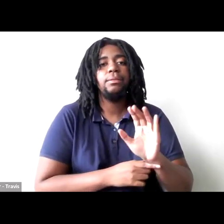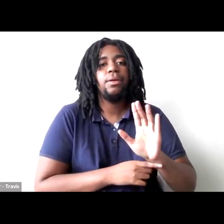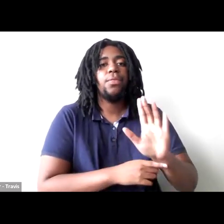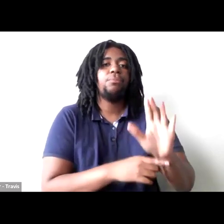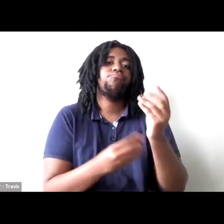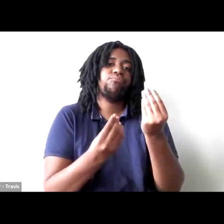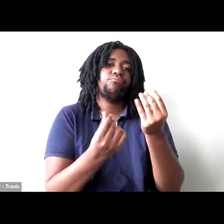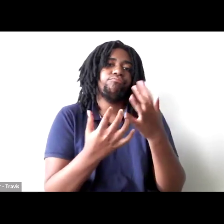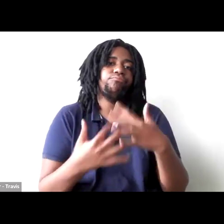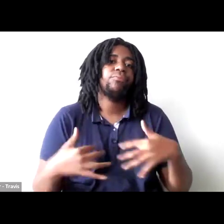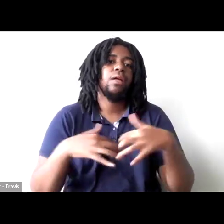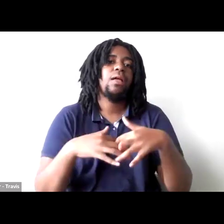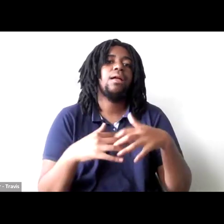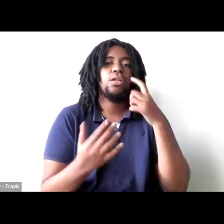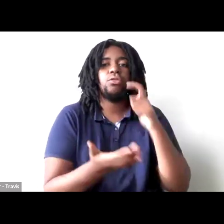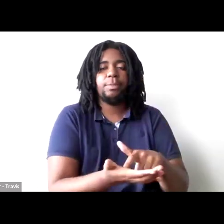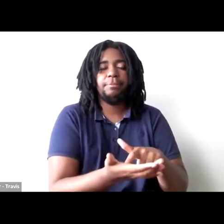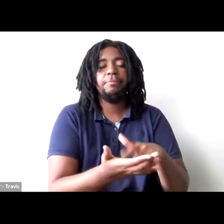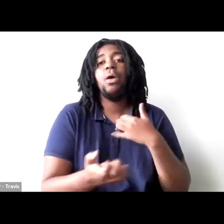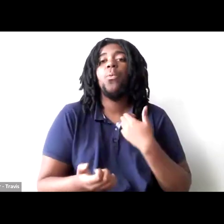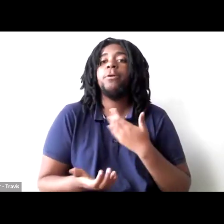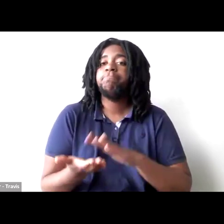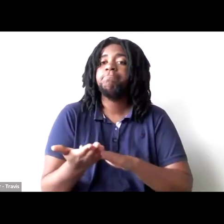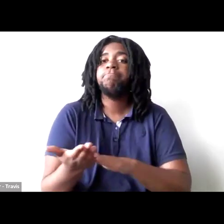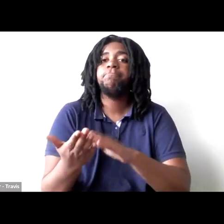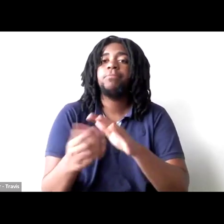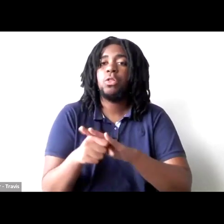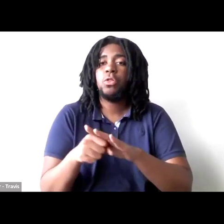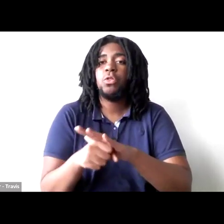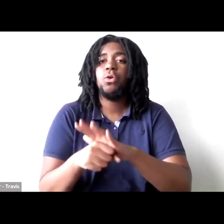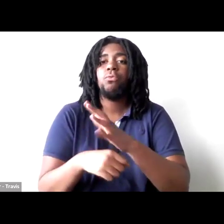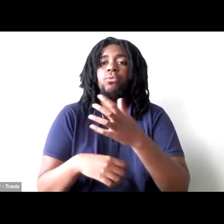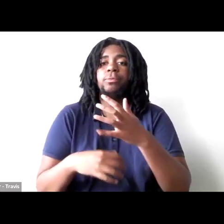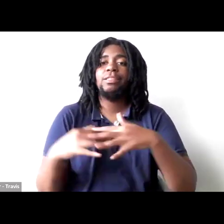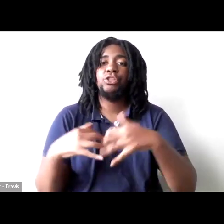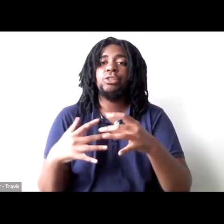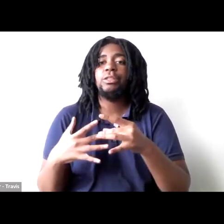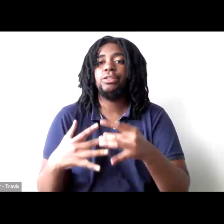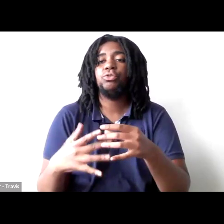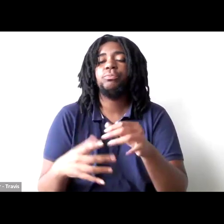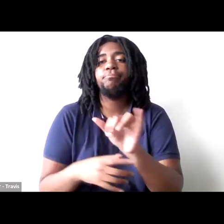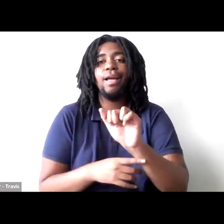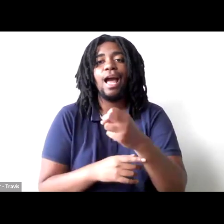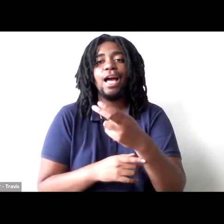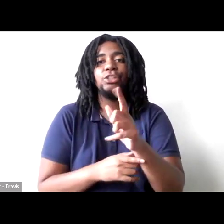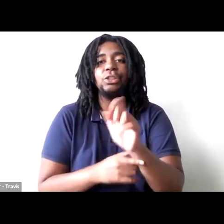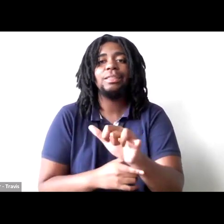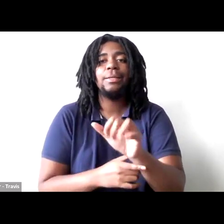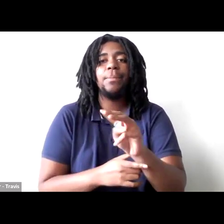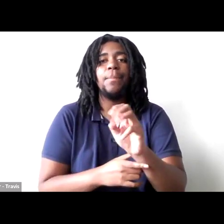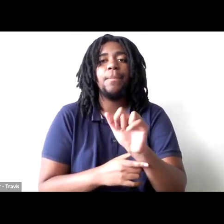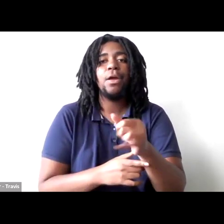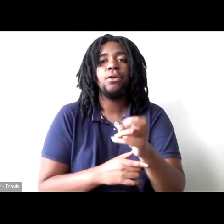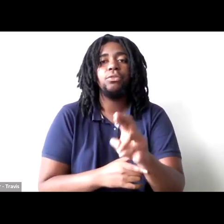us, and to local Indigenous leaders like Ashley Minner Jones for ensuring that Indigenous voices are heard and recognized